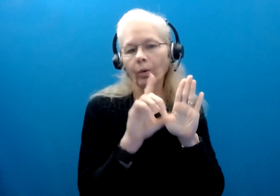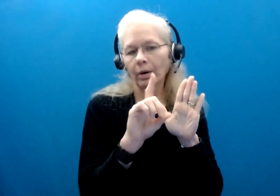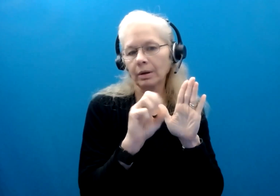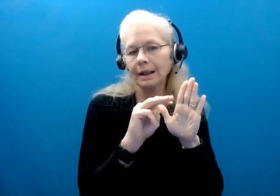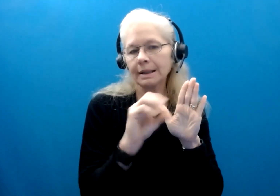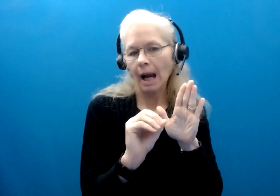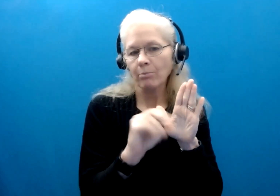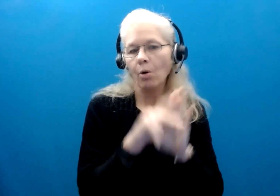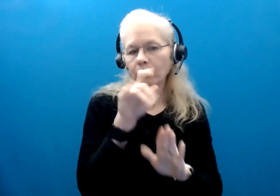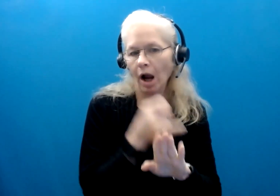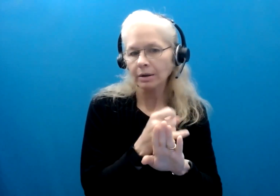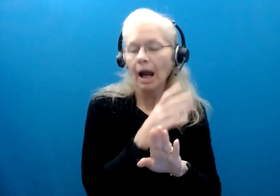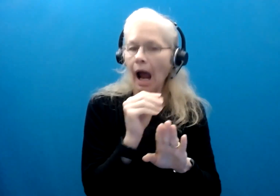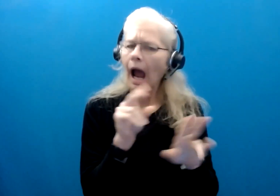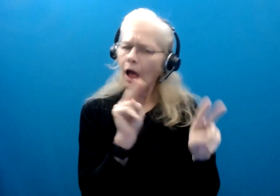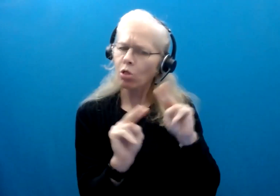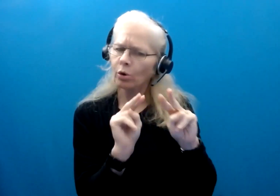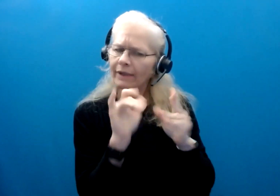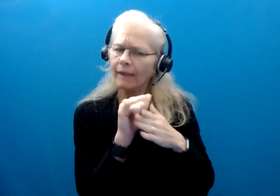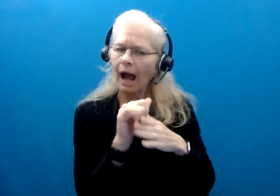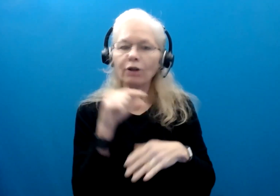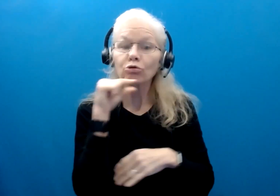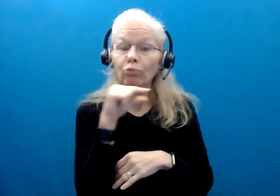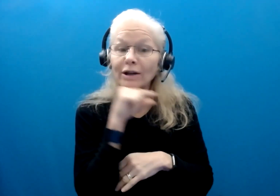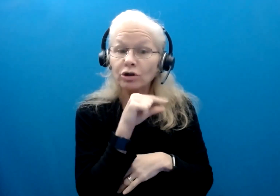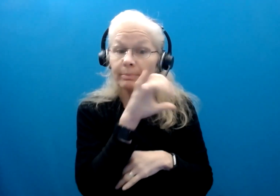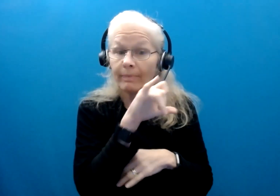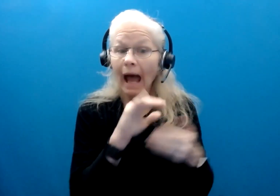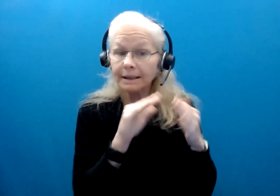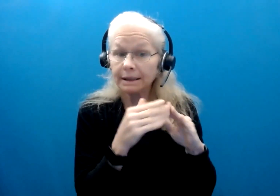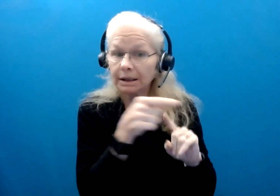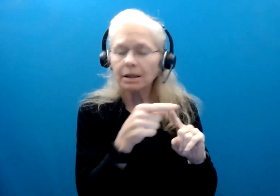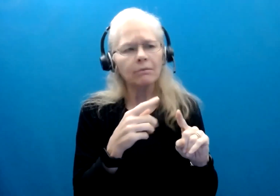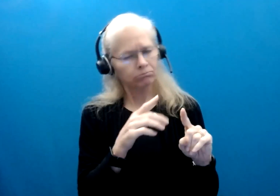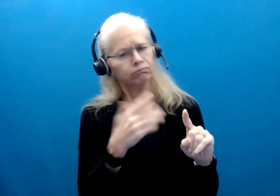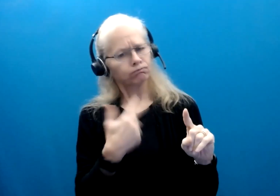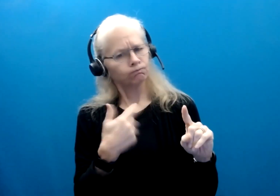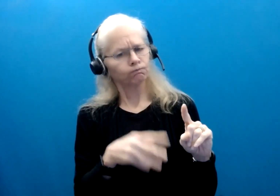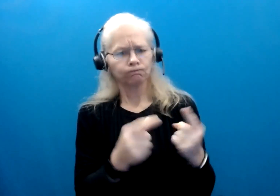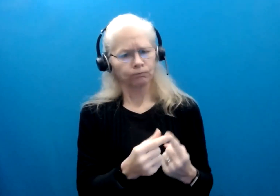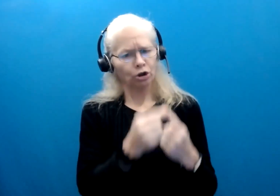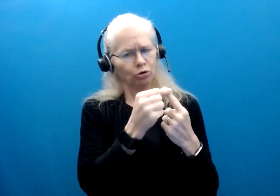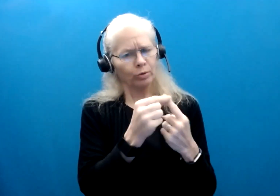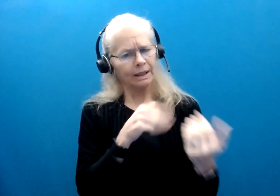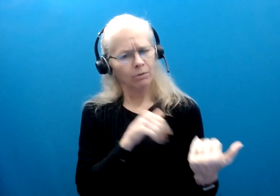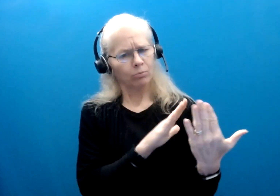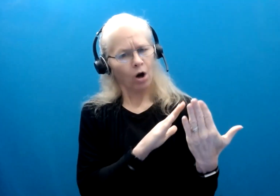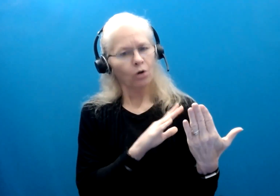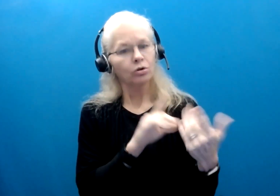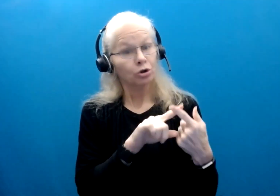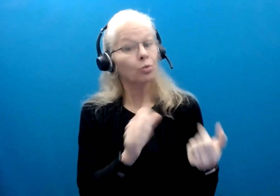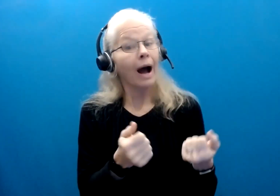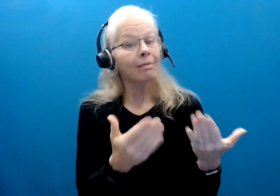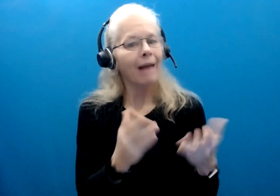to look at what the city of Gresham is doing. And that seems to be a pretty unique approach to allowing folks to